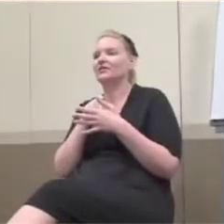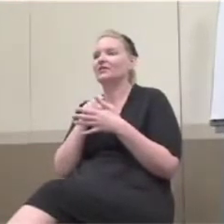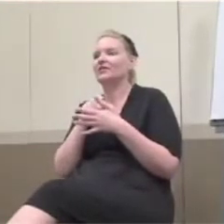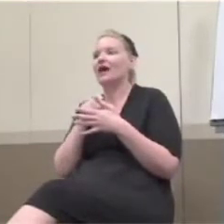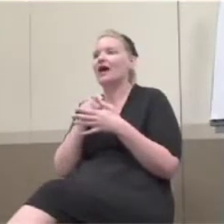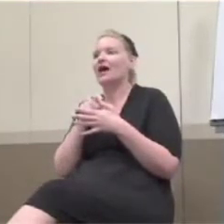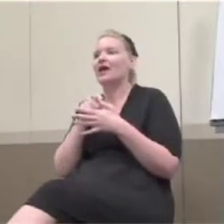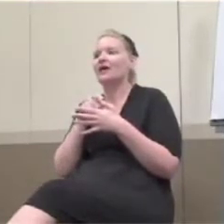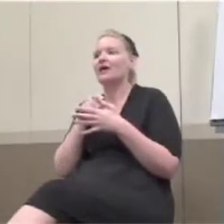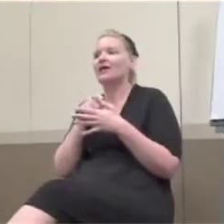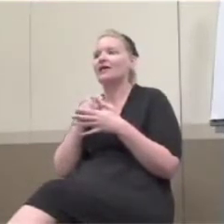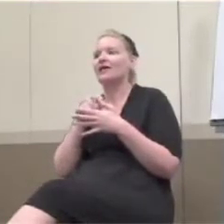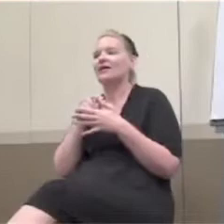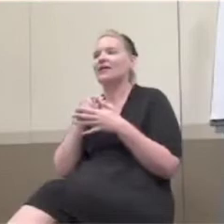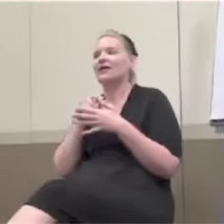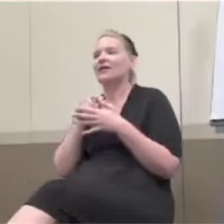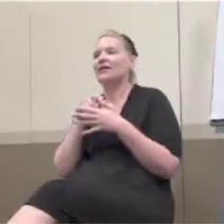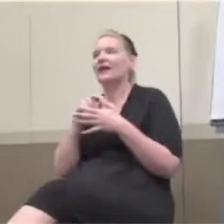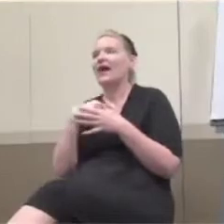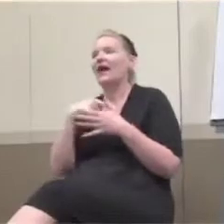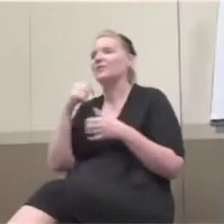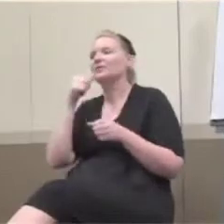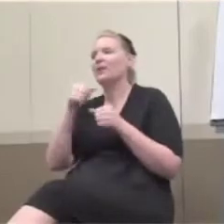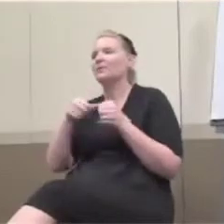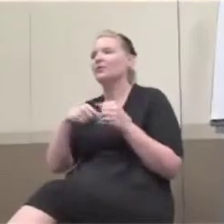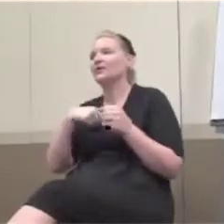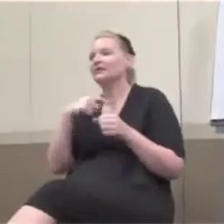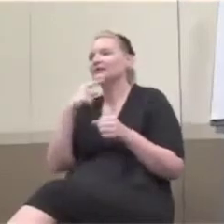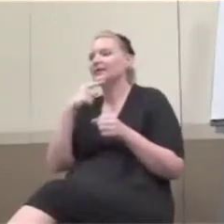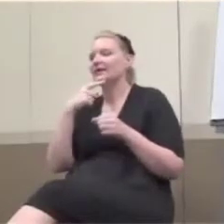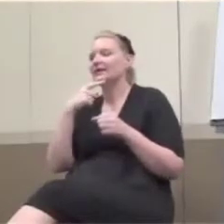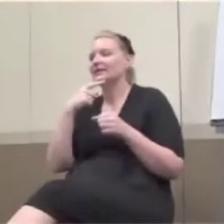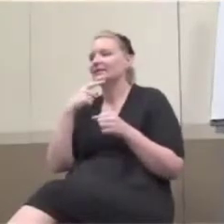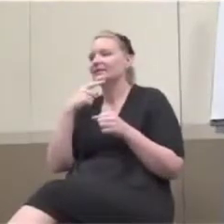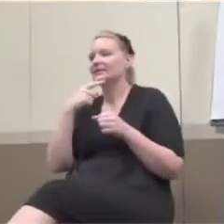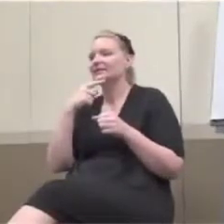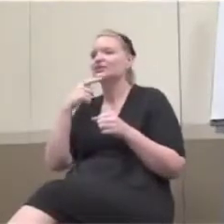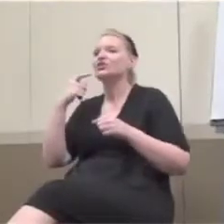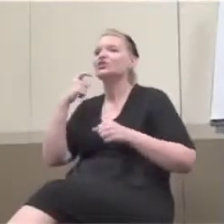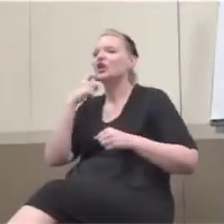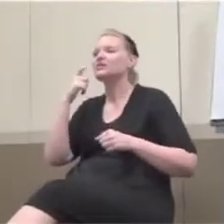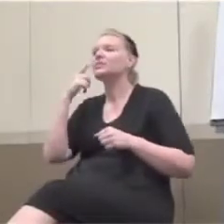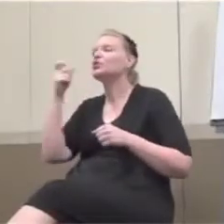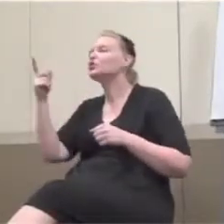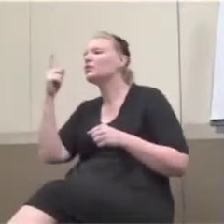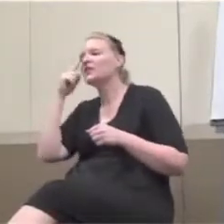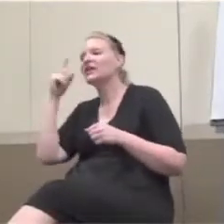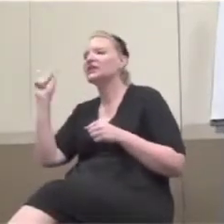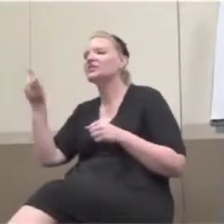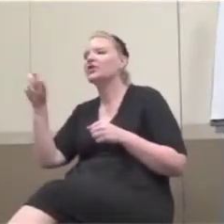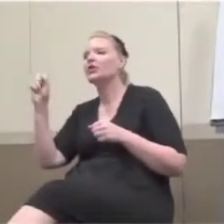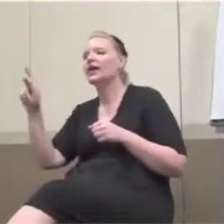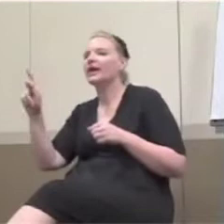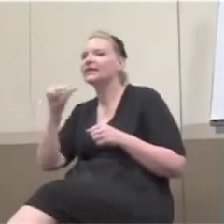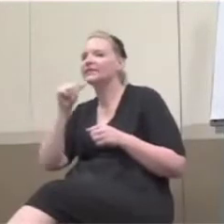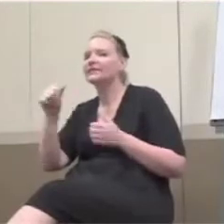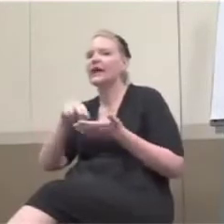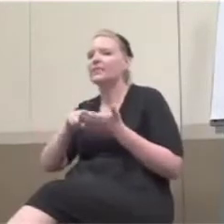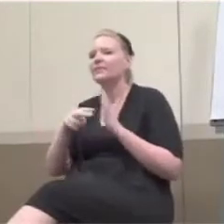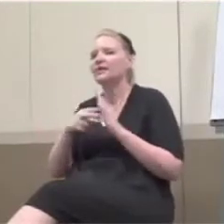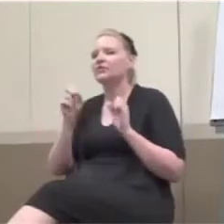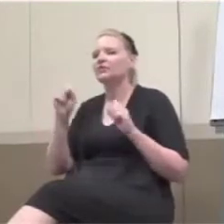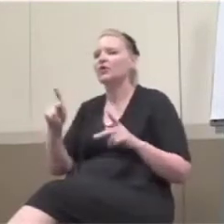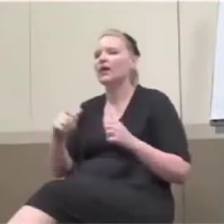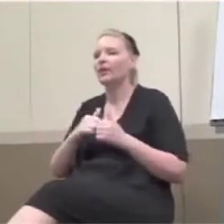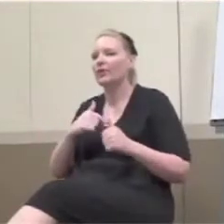Well, just the fact, I think I remember just saying that just because you think it's okay, that doesn't mean it's